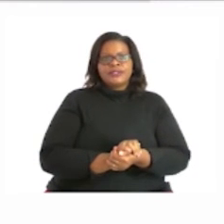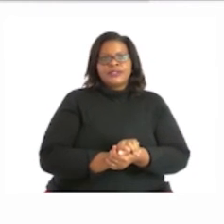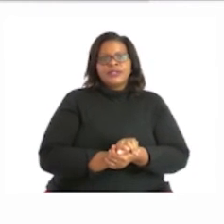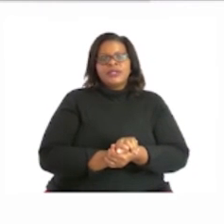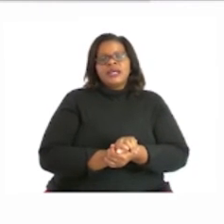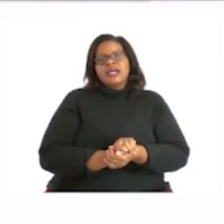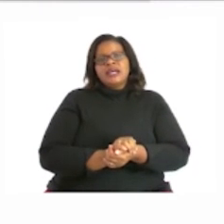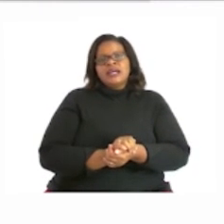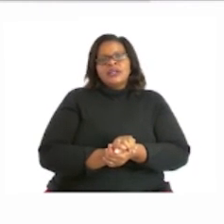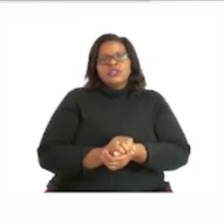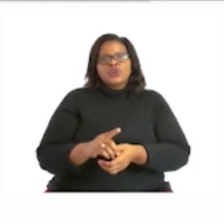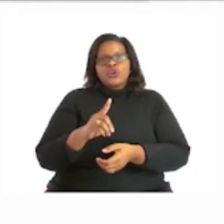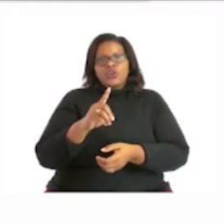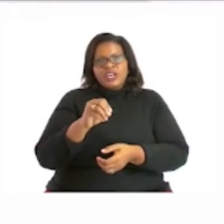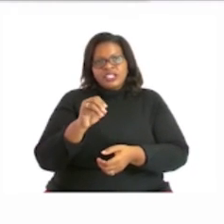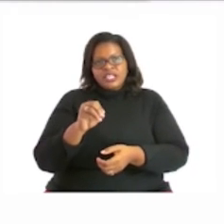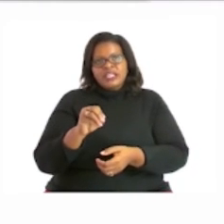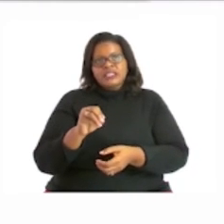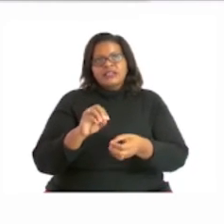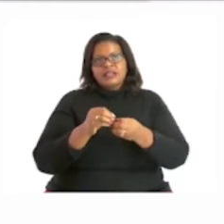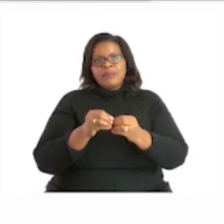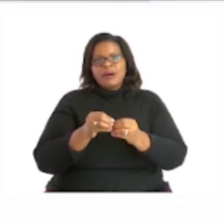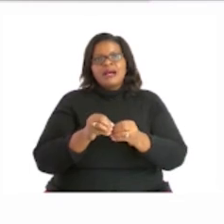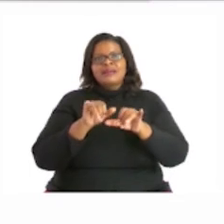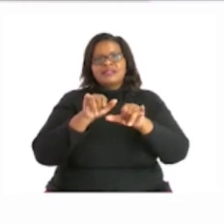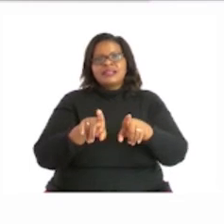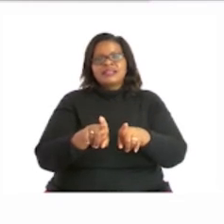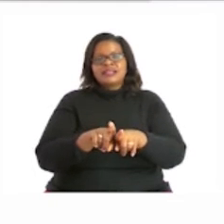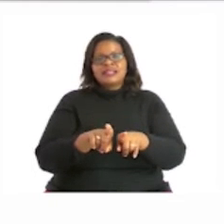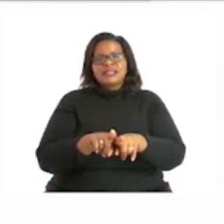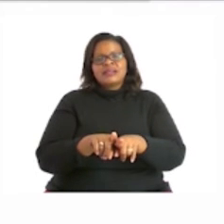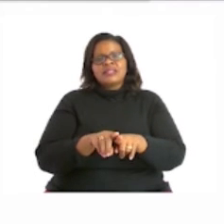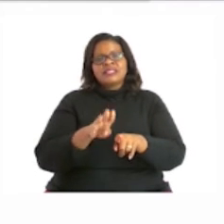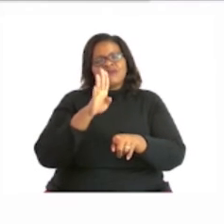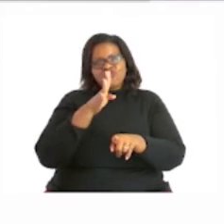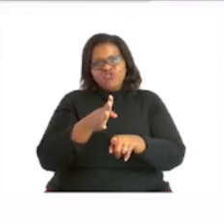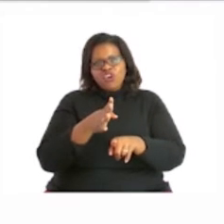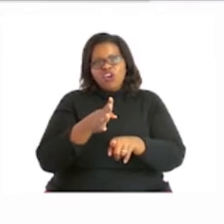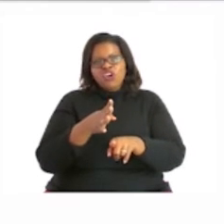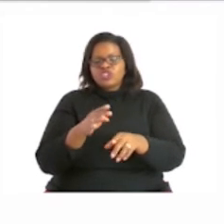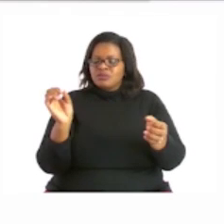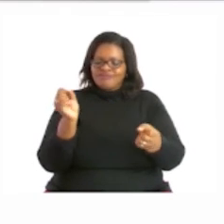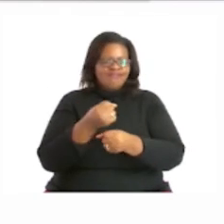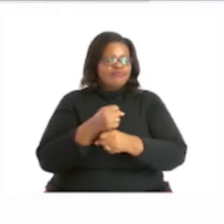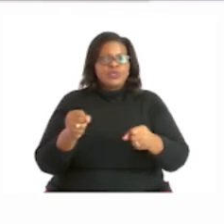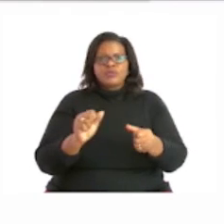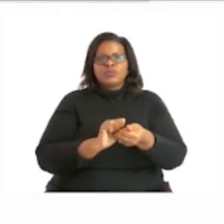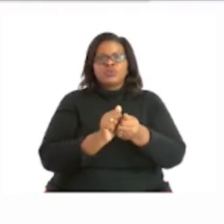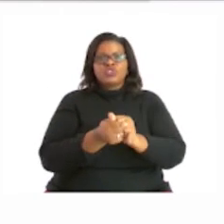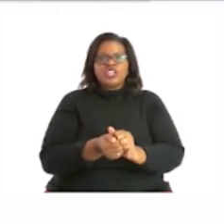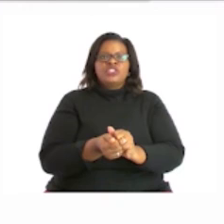than 5, so the 100 stays the same. Our 10 is a 4, meaning it cannot change the